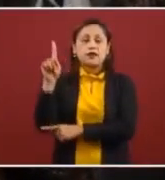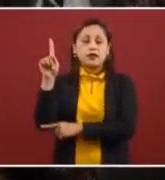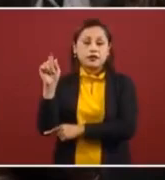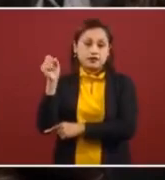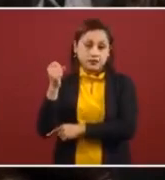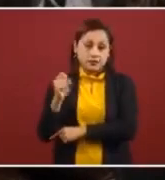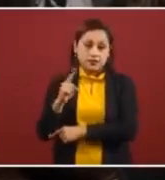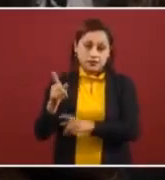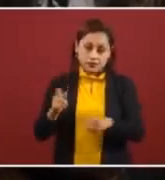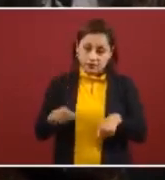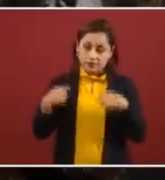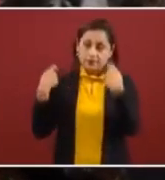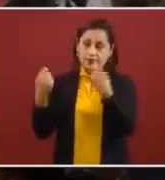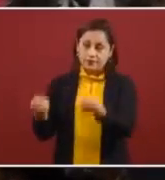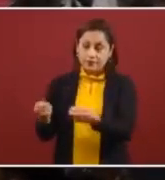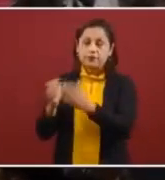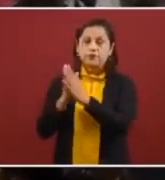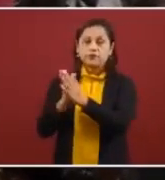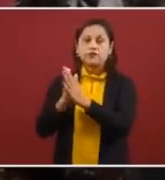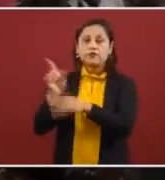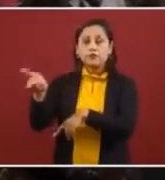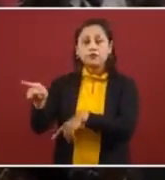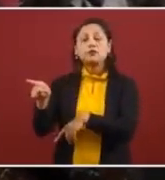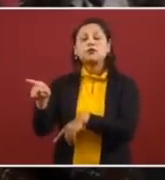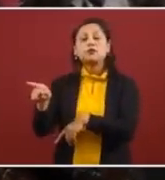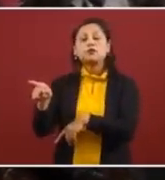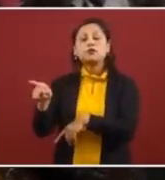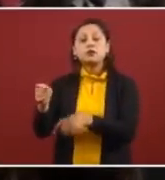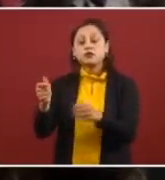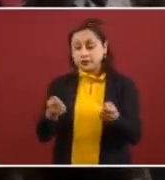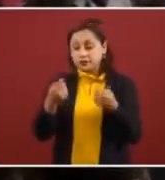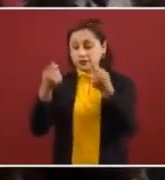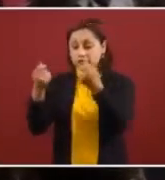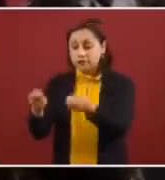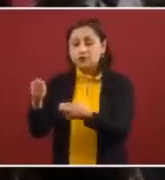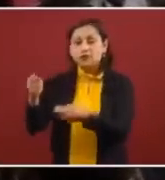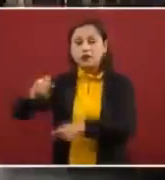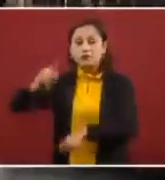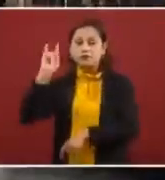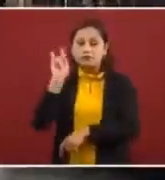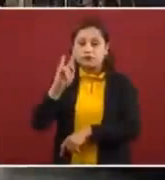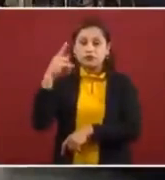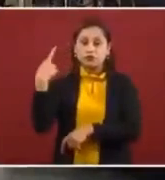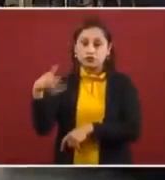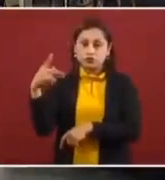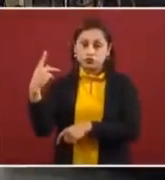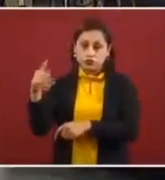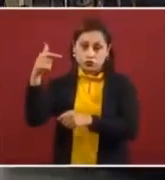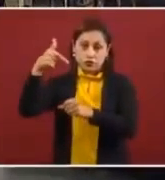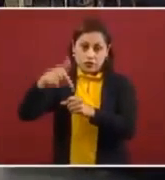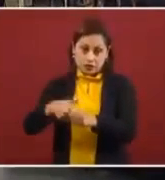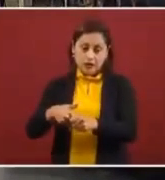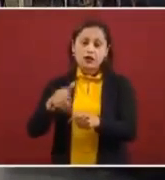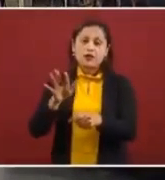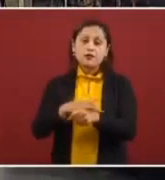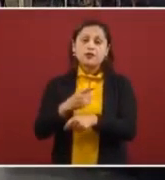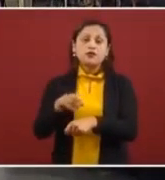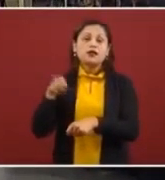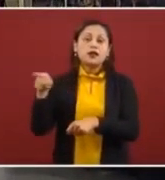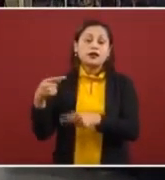Wow, that is pretty cool. I want a picture of that. For goodness